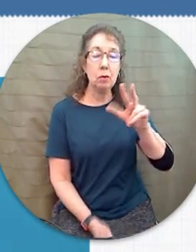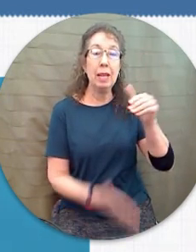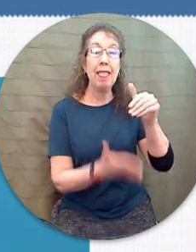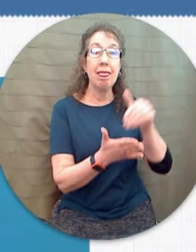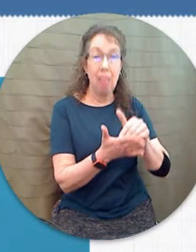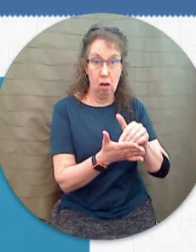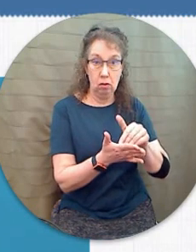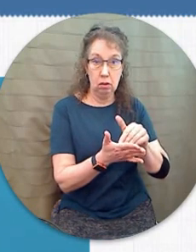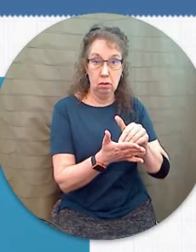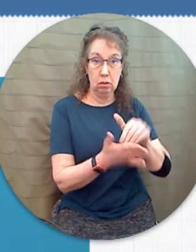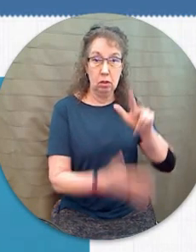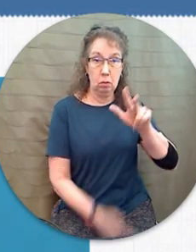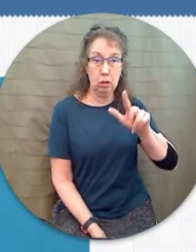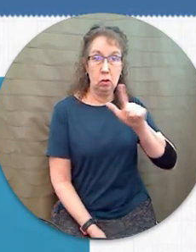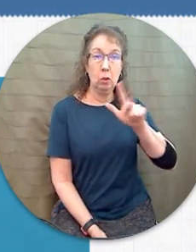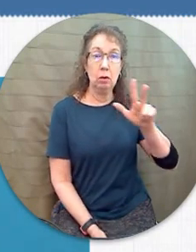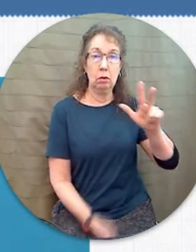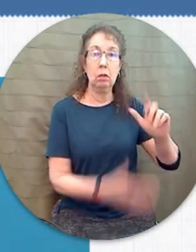$193,320.